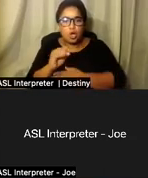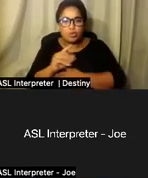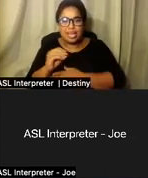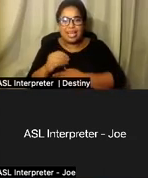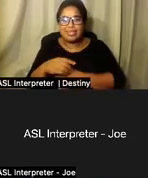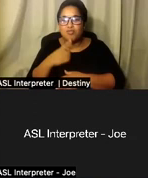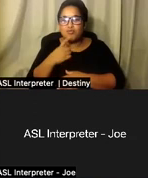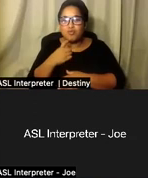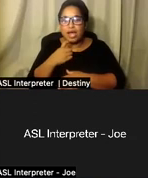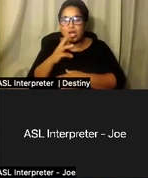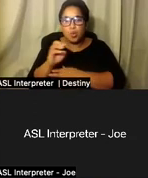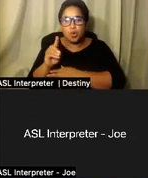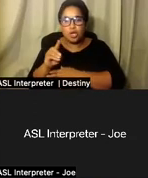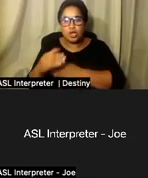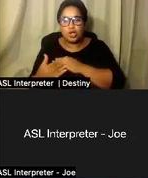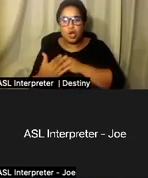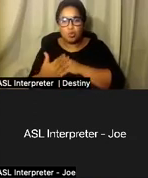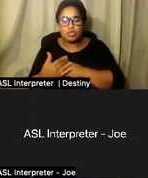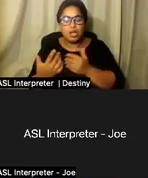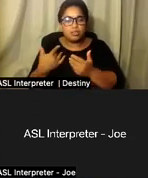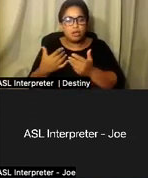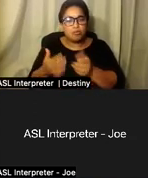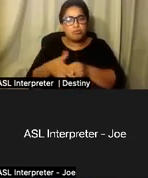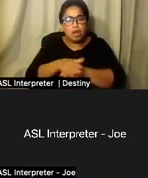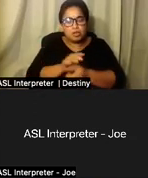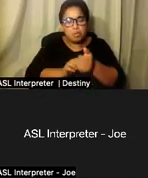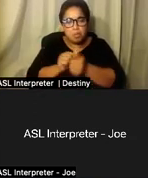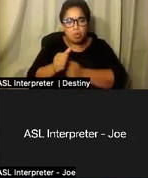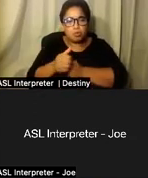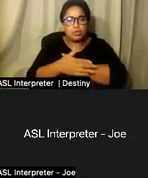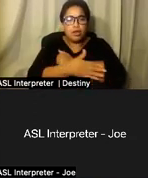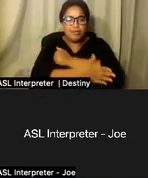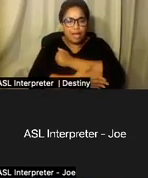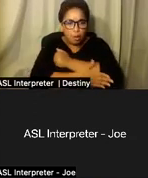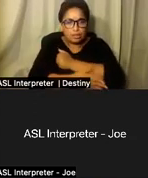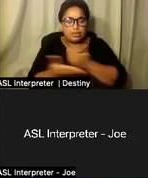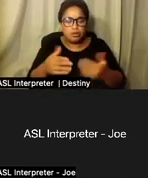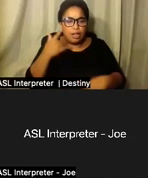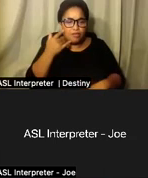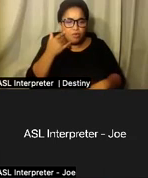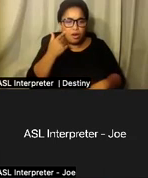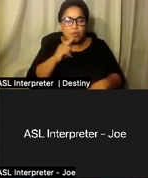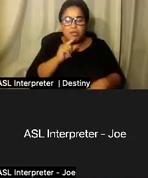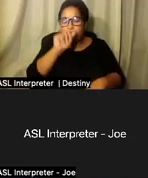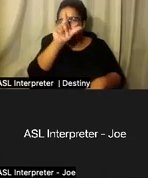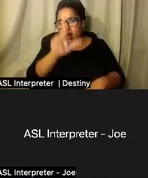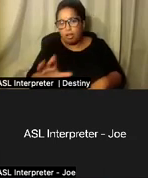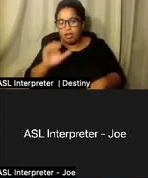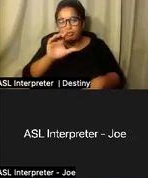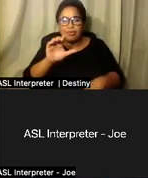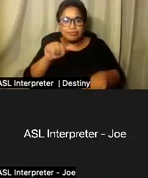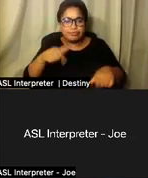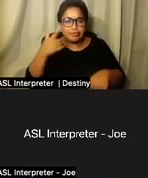that cover most of the counties of California as ECA regions, but everywhere in California is part of